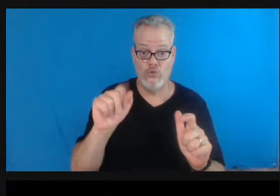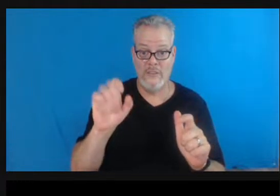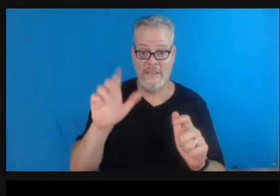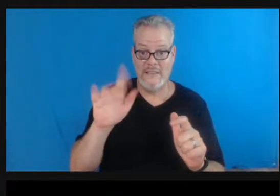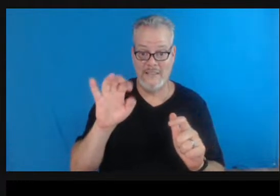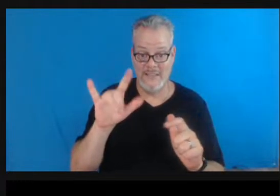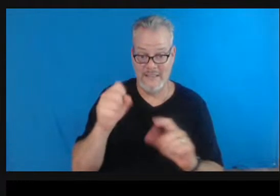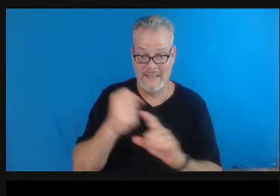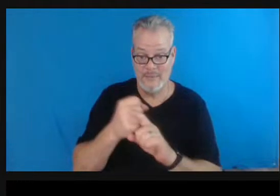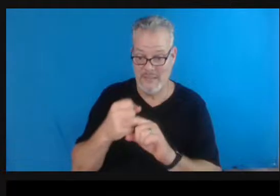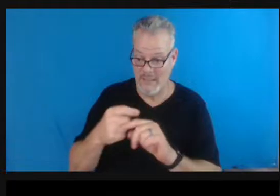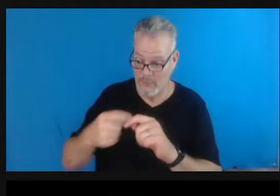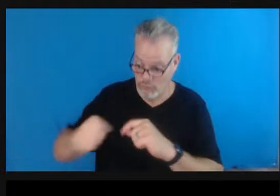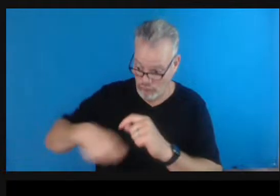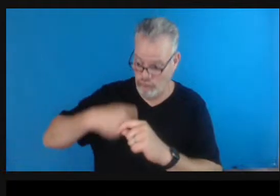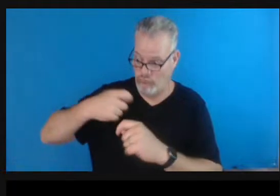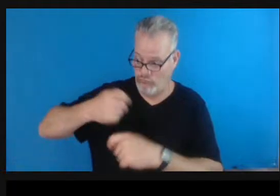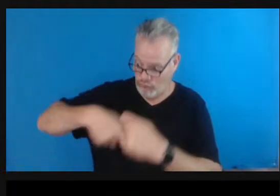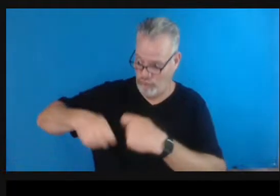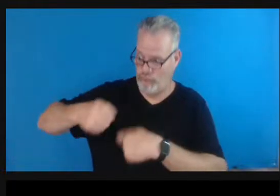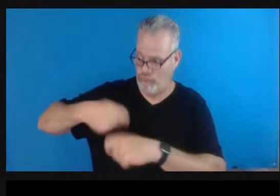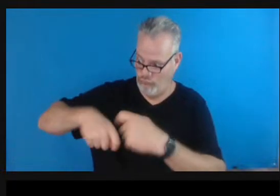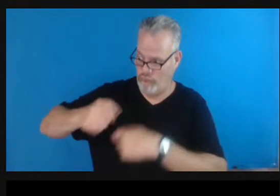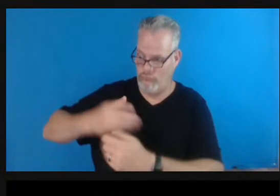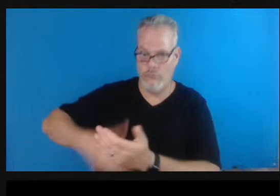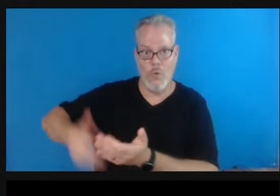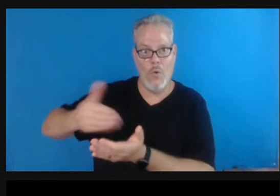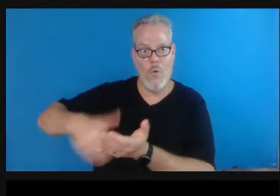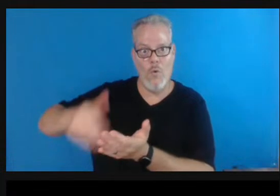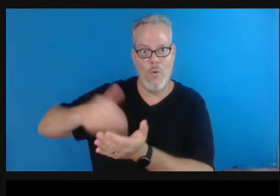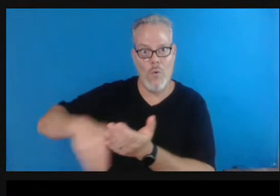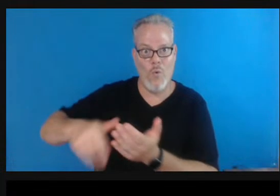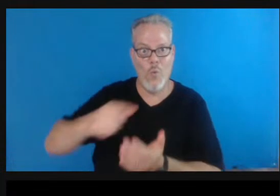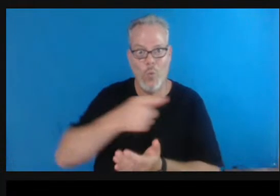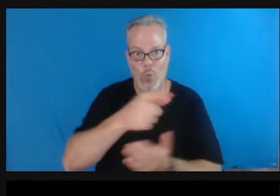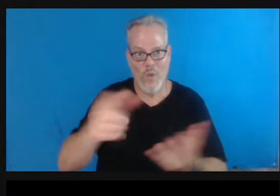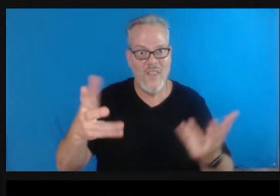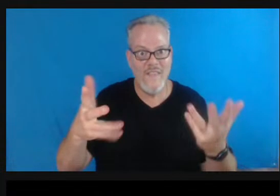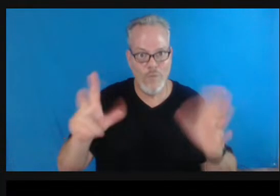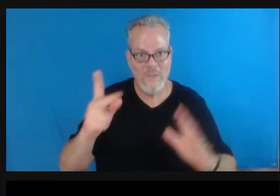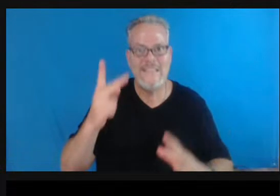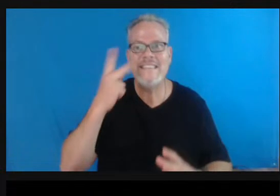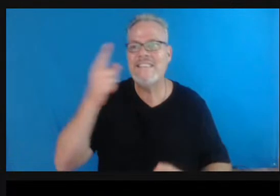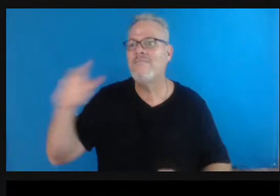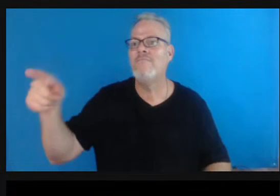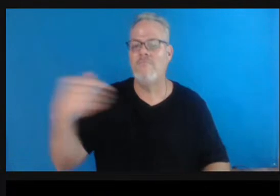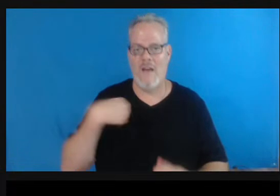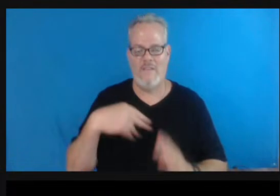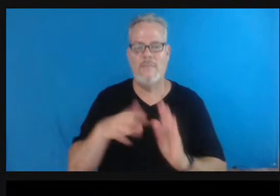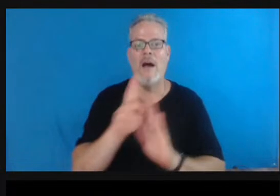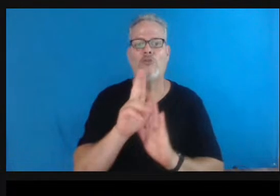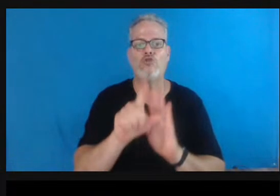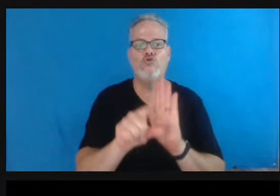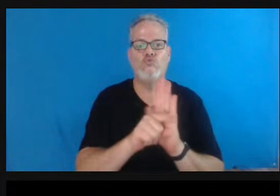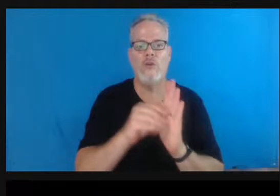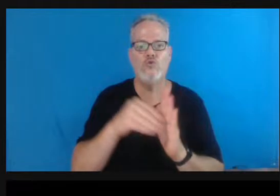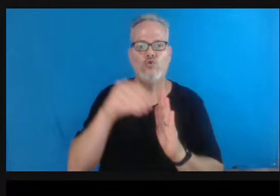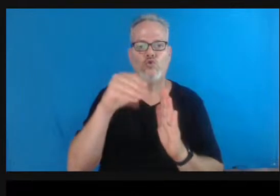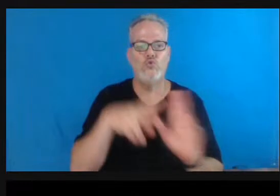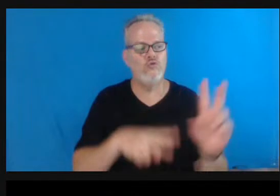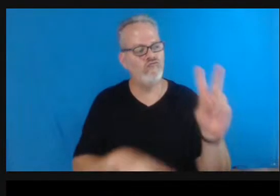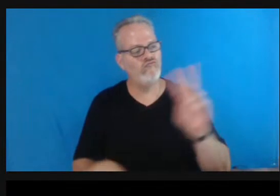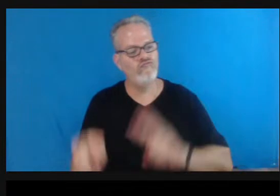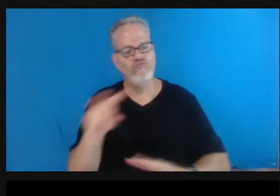from previous eruptions. So it turns out that they actually have had undergrad students at University of Hawaii at Hilo examining the